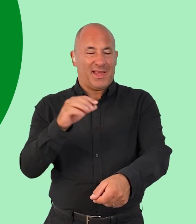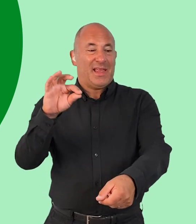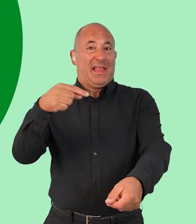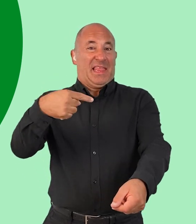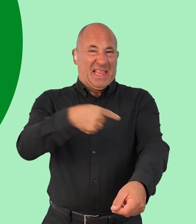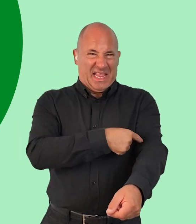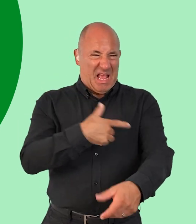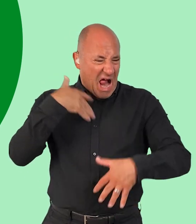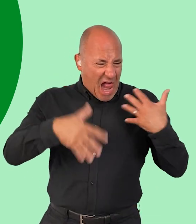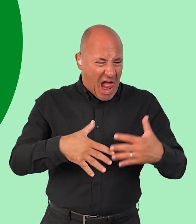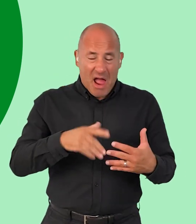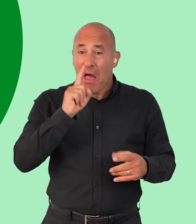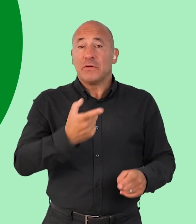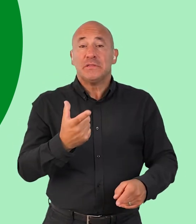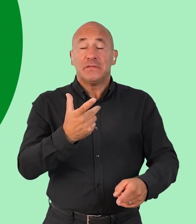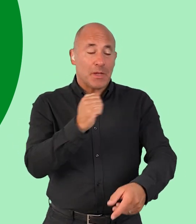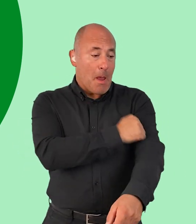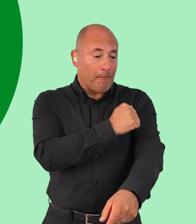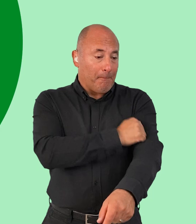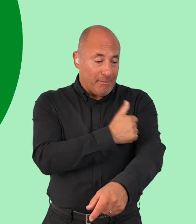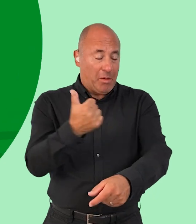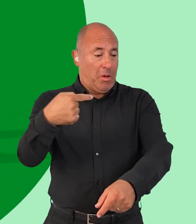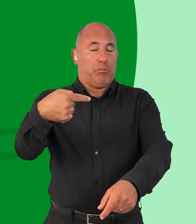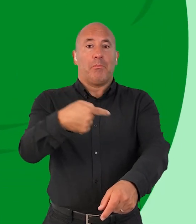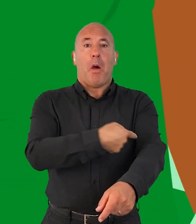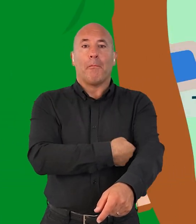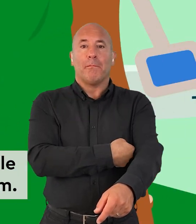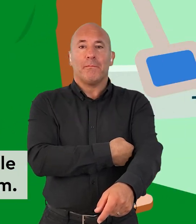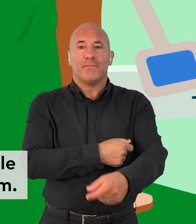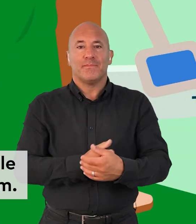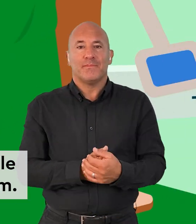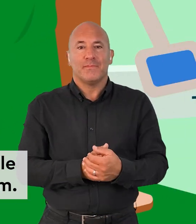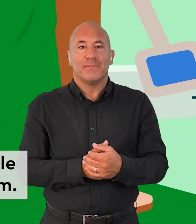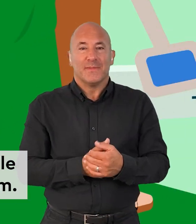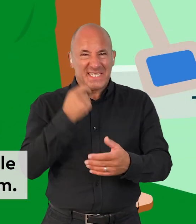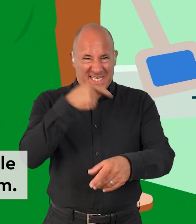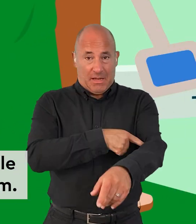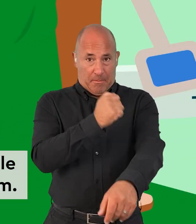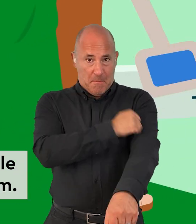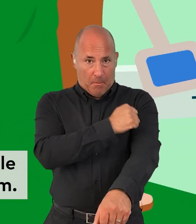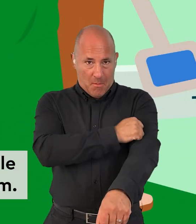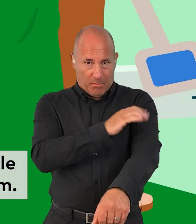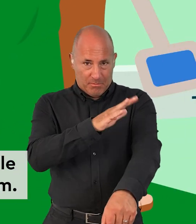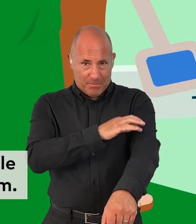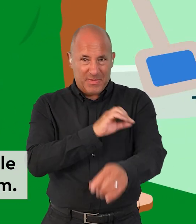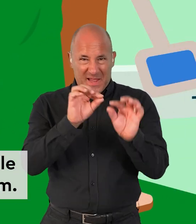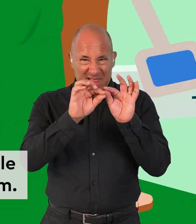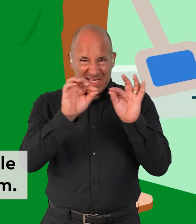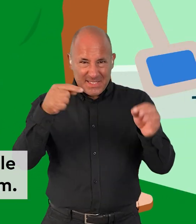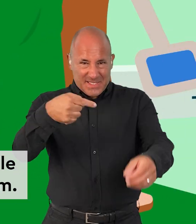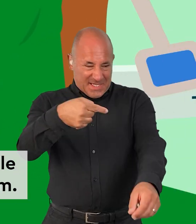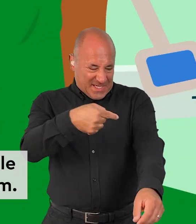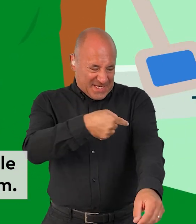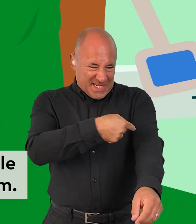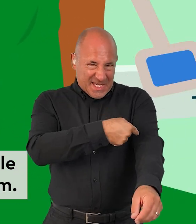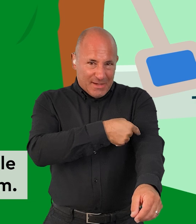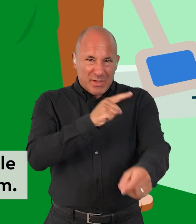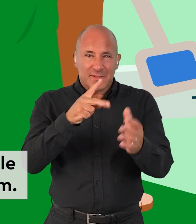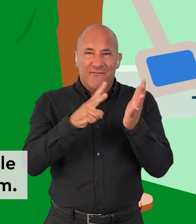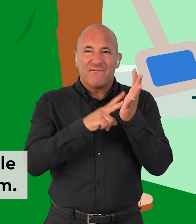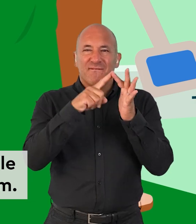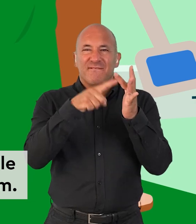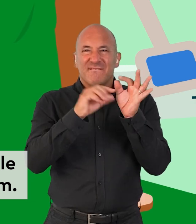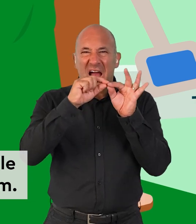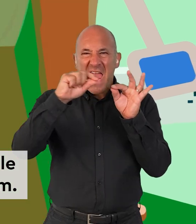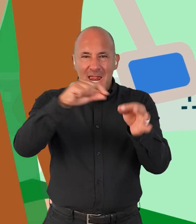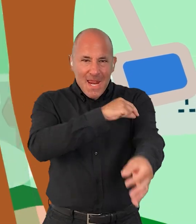feel pain while the PICC line is being put in. When the skin is completely numb, a needle will be inserted into a large vein